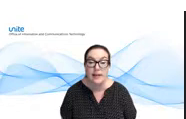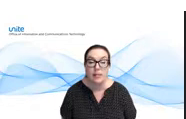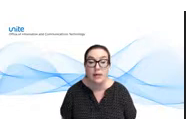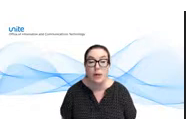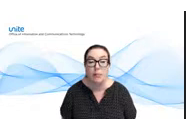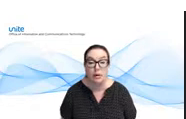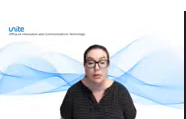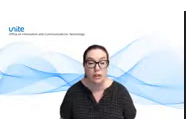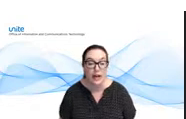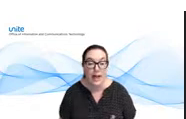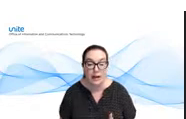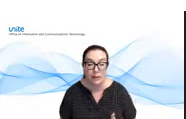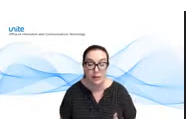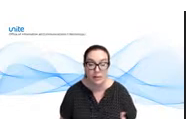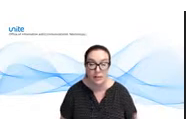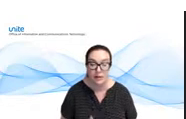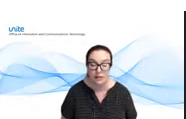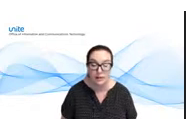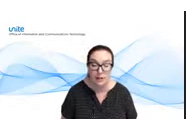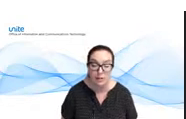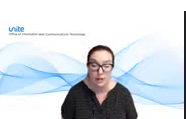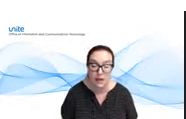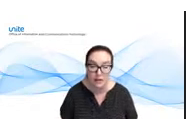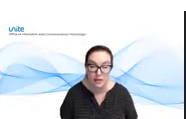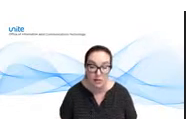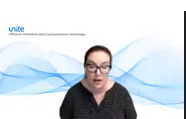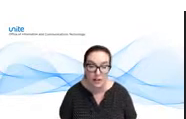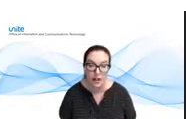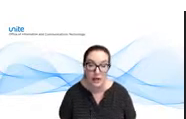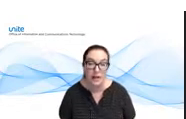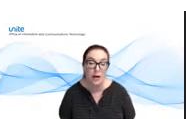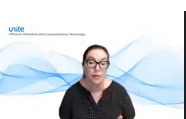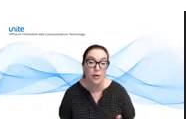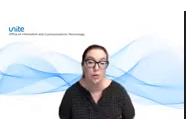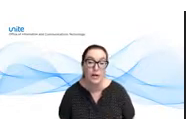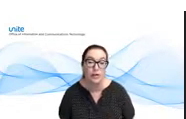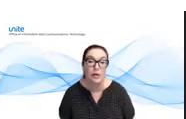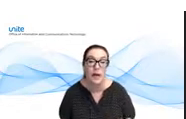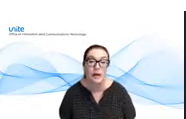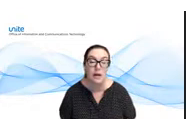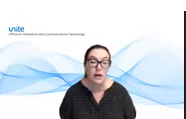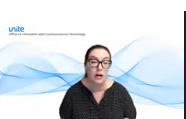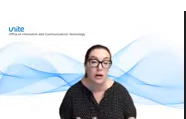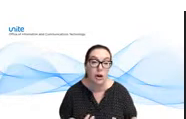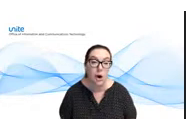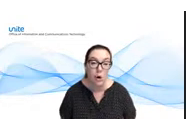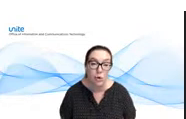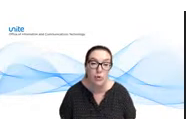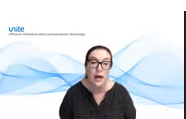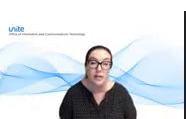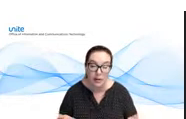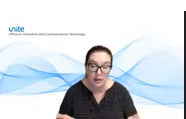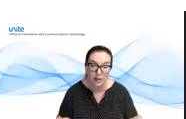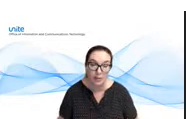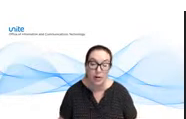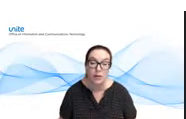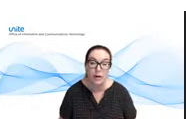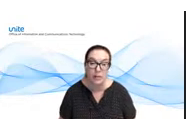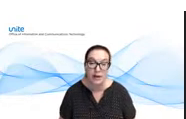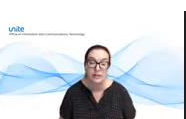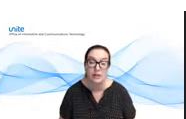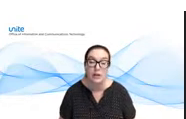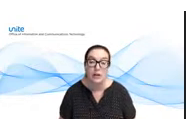And this can be approached, again, when we look at that decision-making strategy, in a number of ways. You can code at